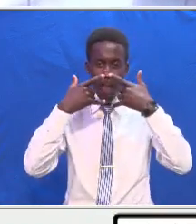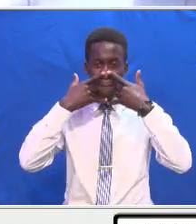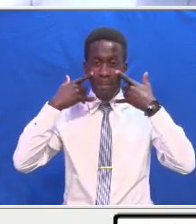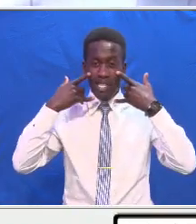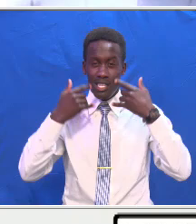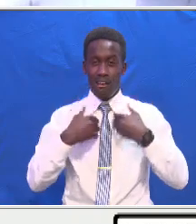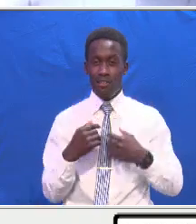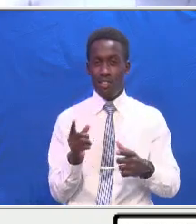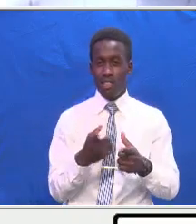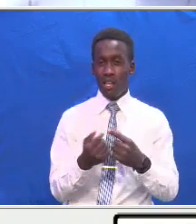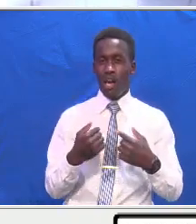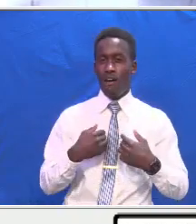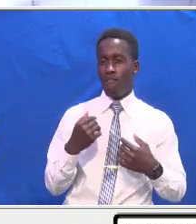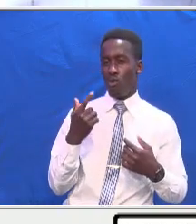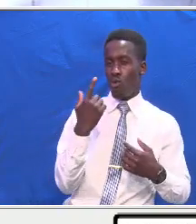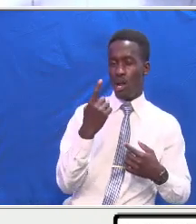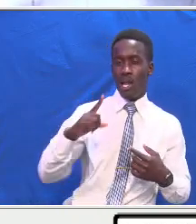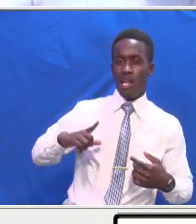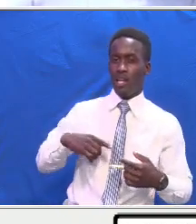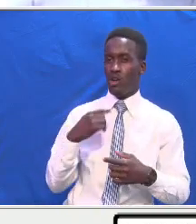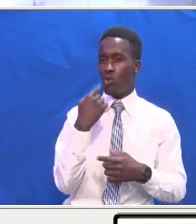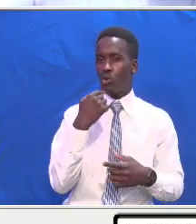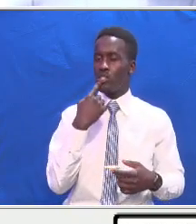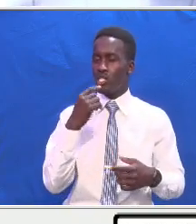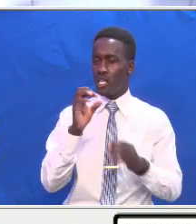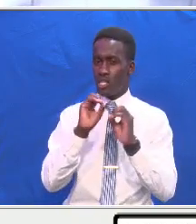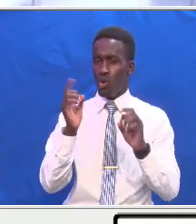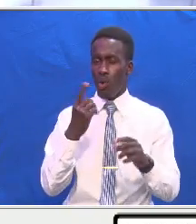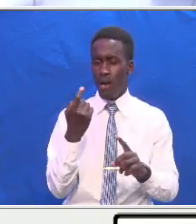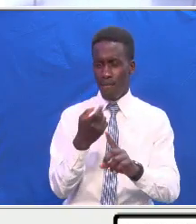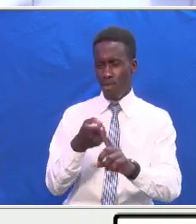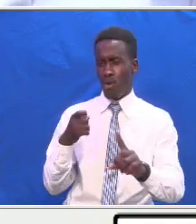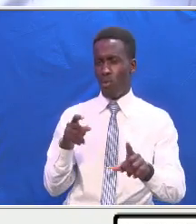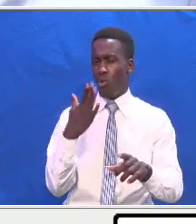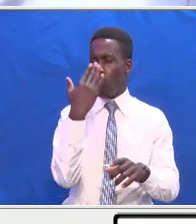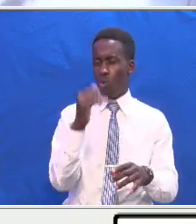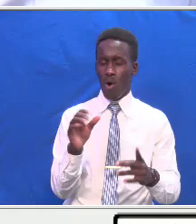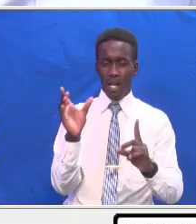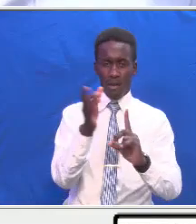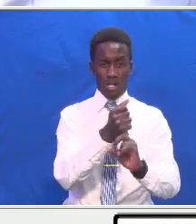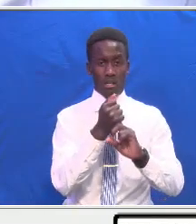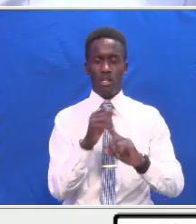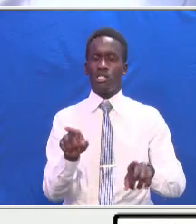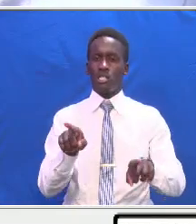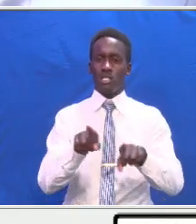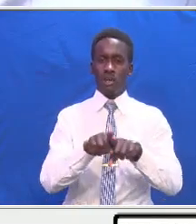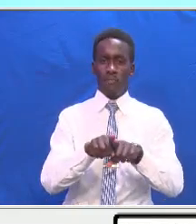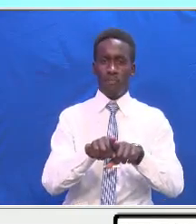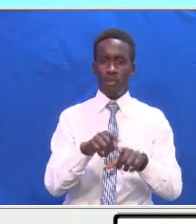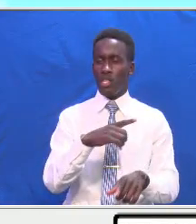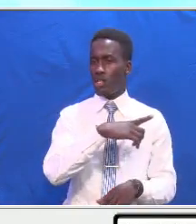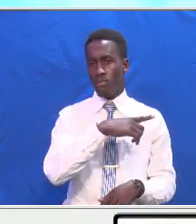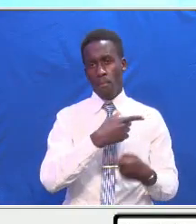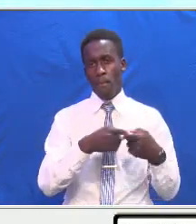walked him out and they didn't say who they were, they didn't say where they were coming from, what they were taking him for, why they were taking him, they just